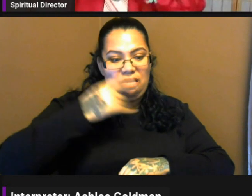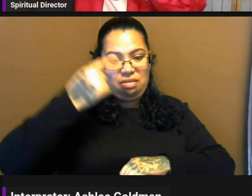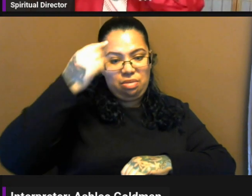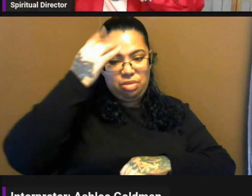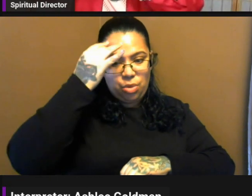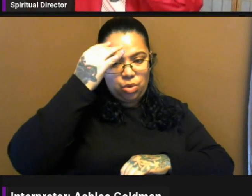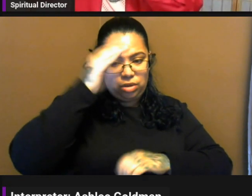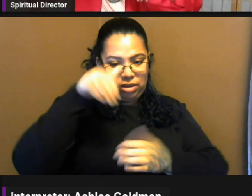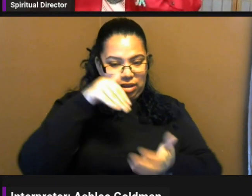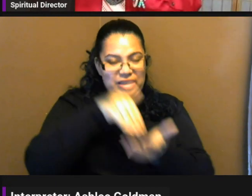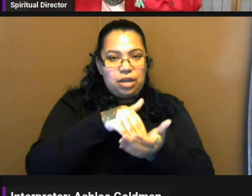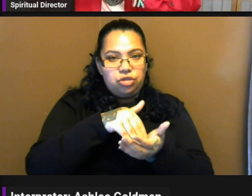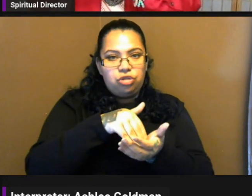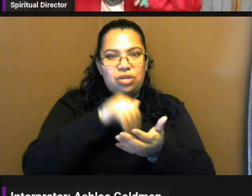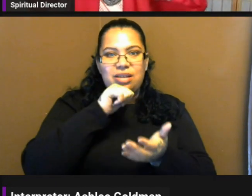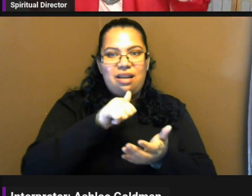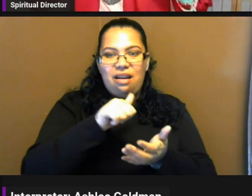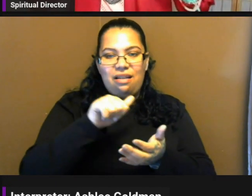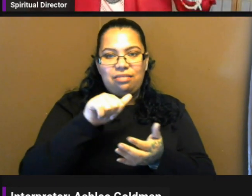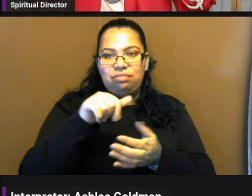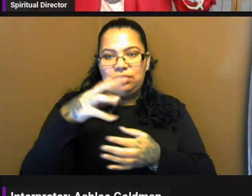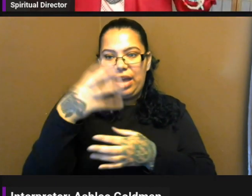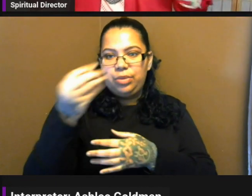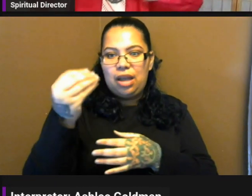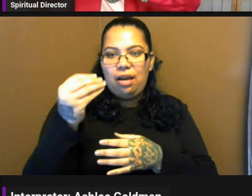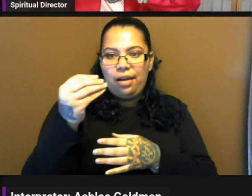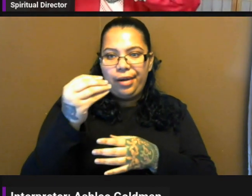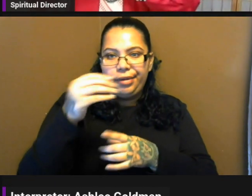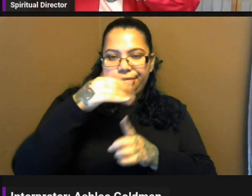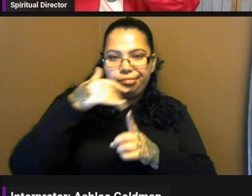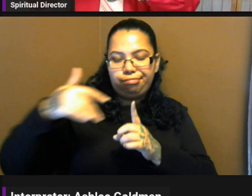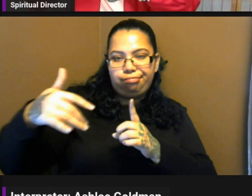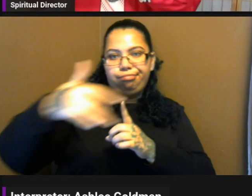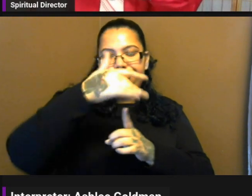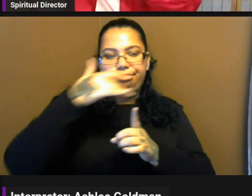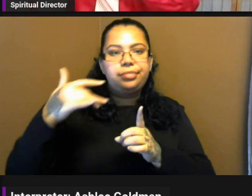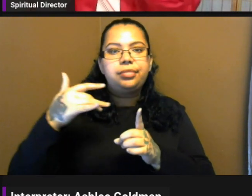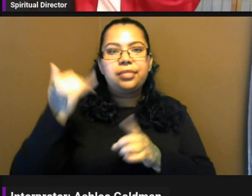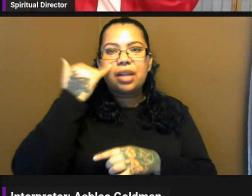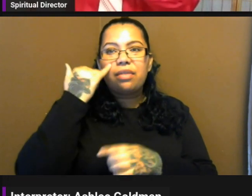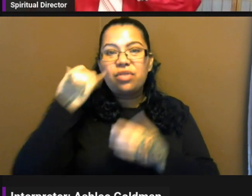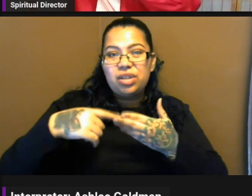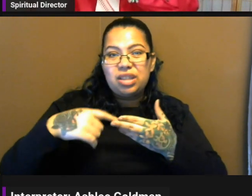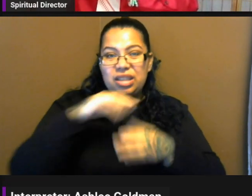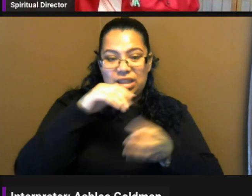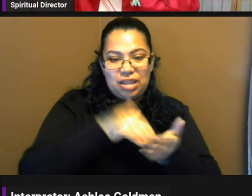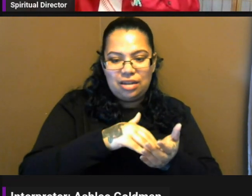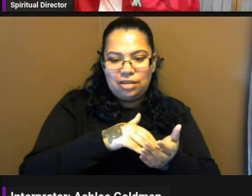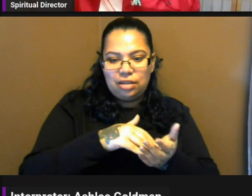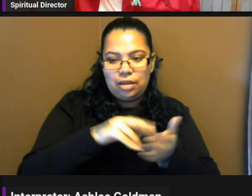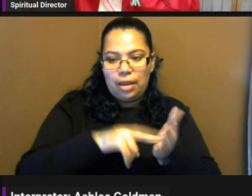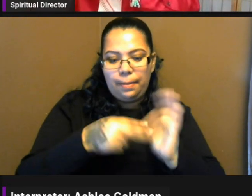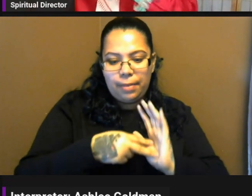periphery? If we're going to reference the center of, the centeredness of, then it implies that there is a space outside of